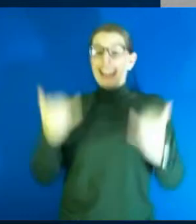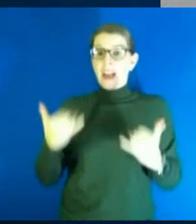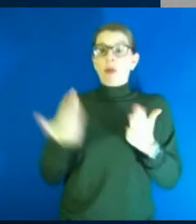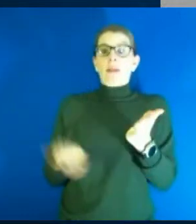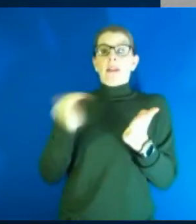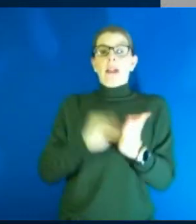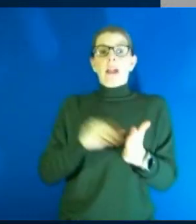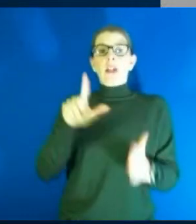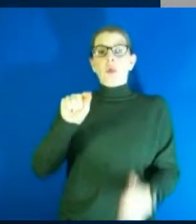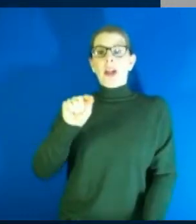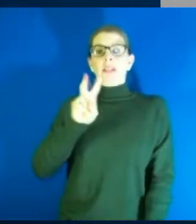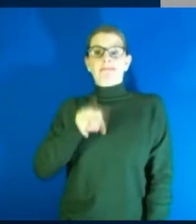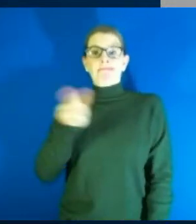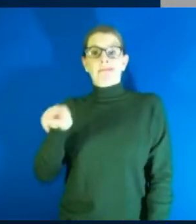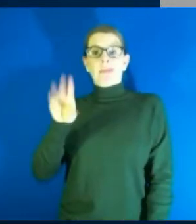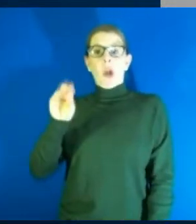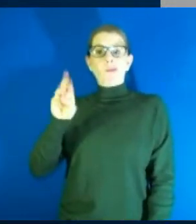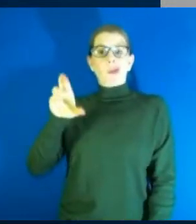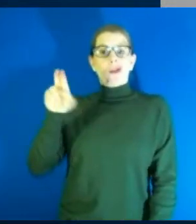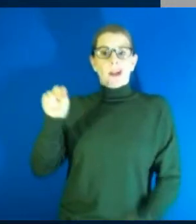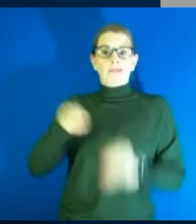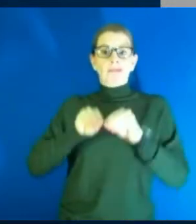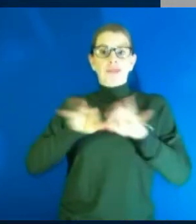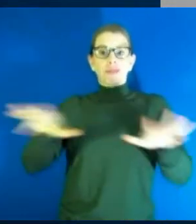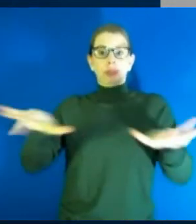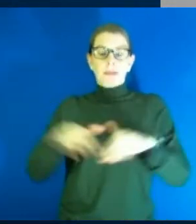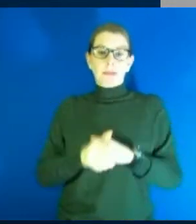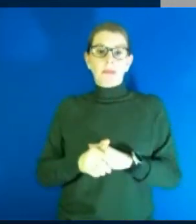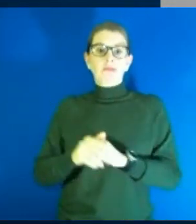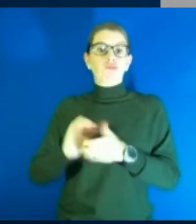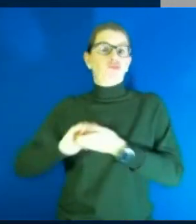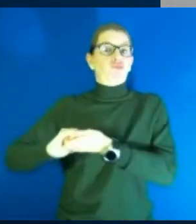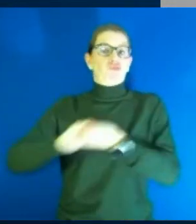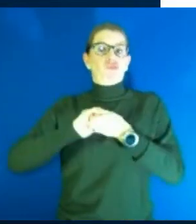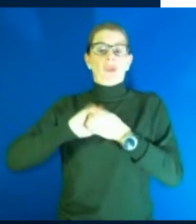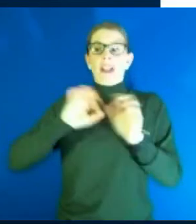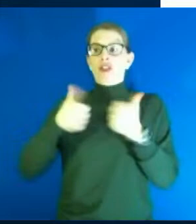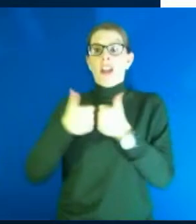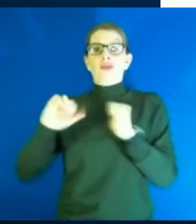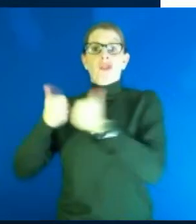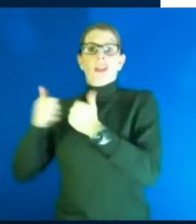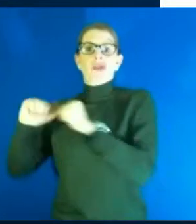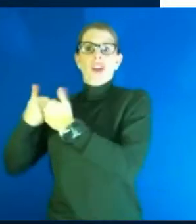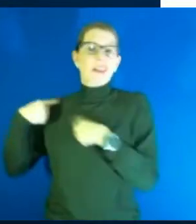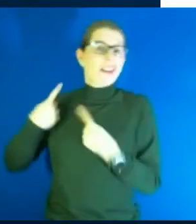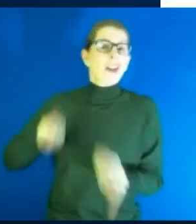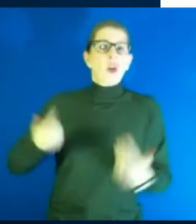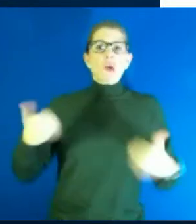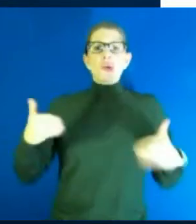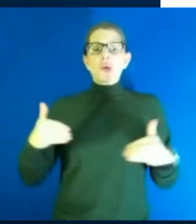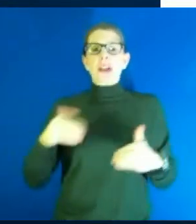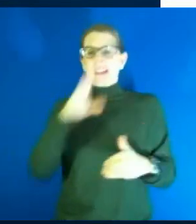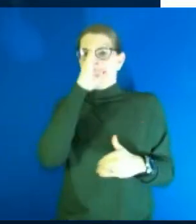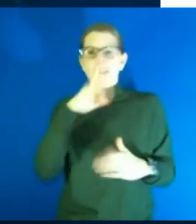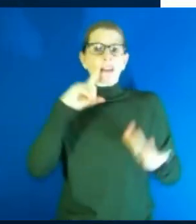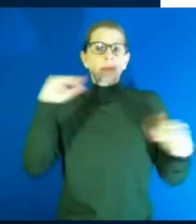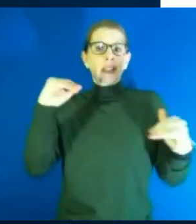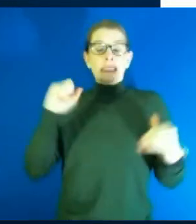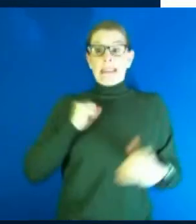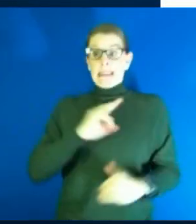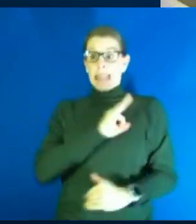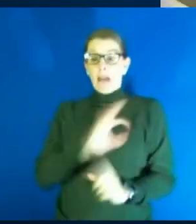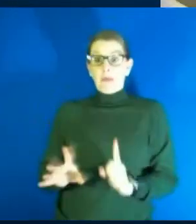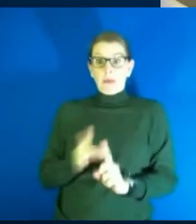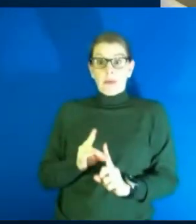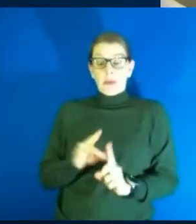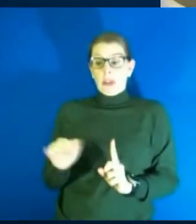the heat of this most recent surge, and more challenges than we've ever anticipated. Now with our own staff falling to COVID and